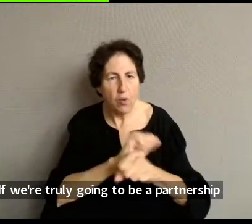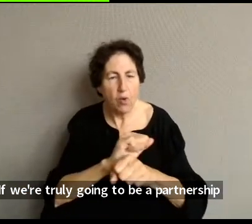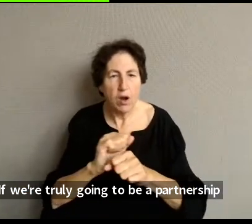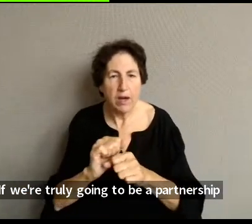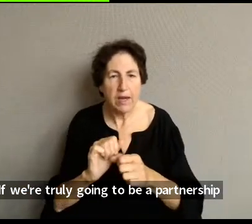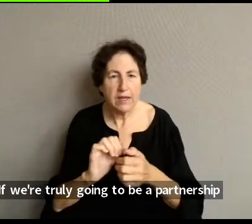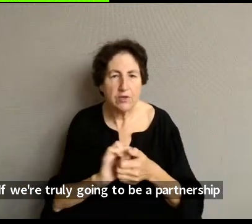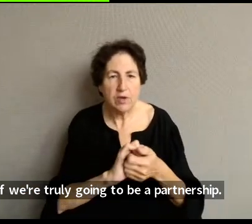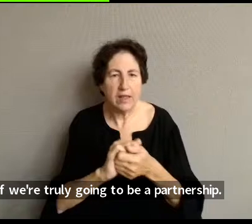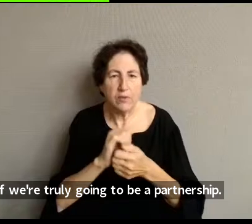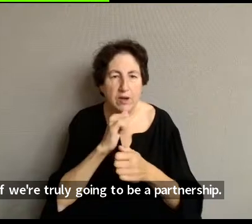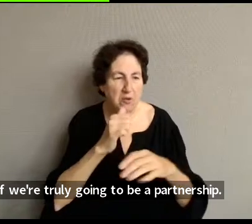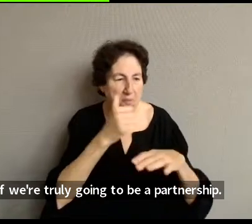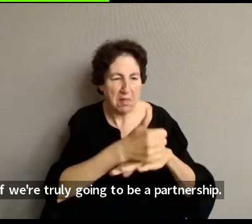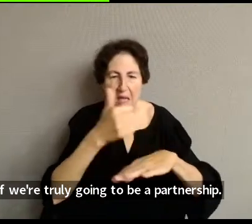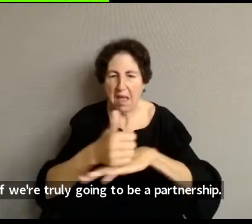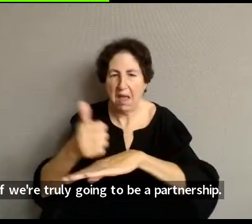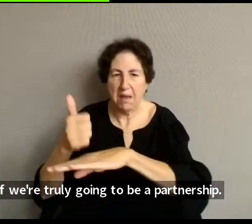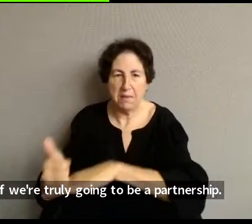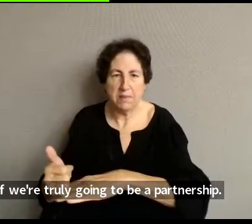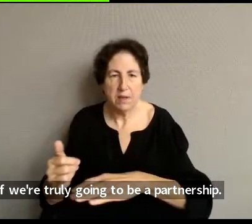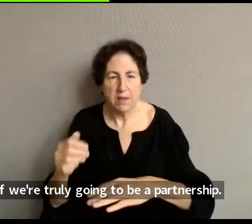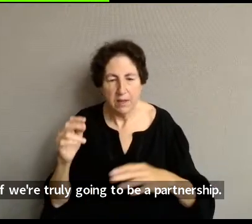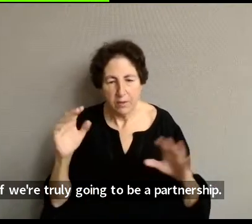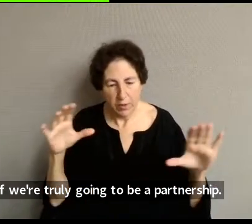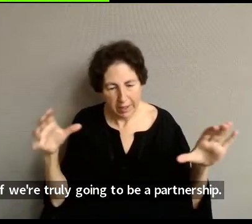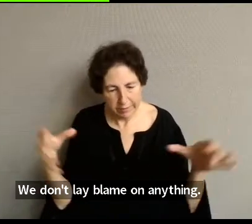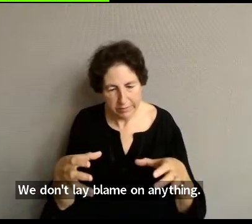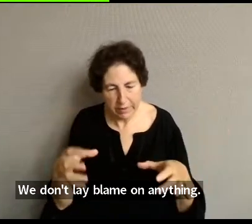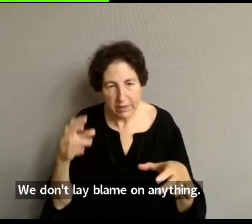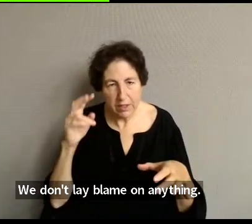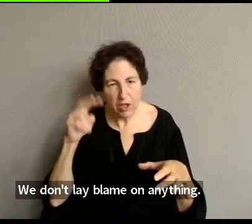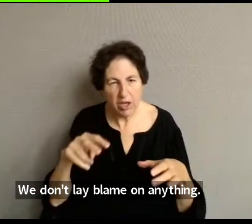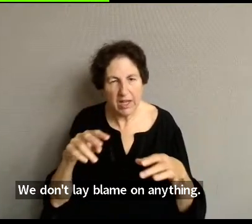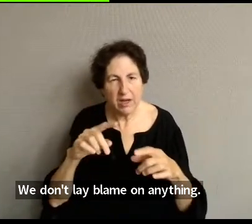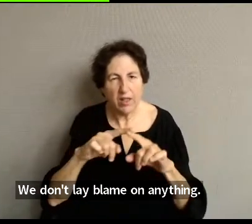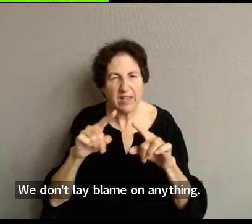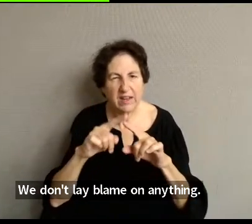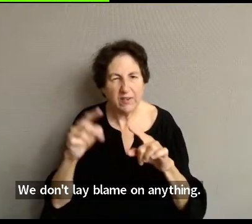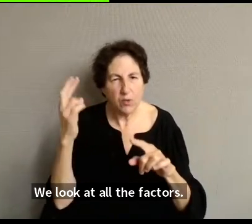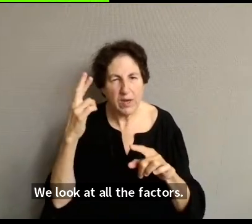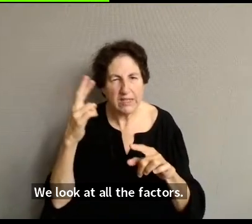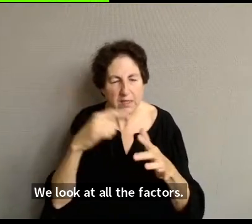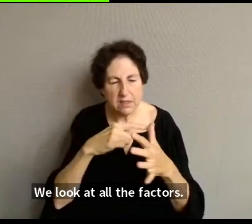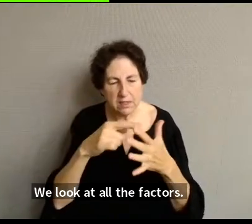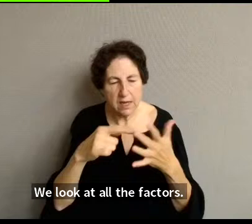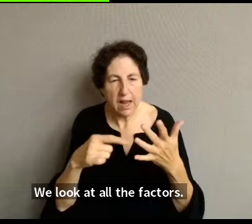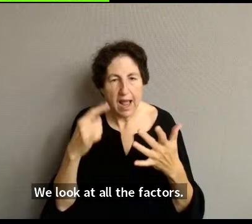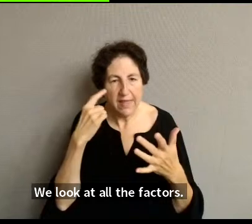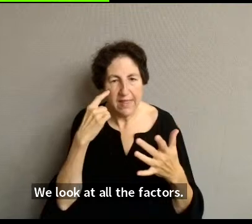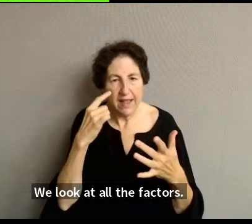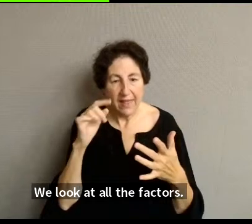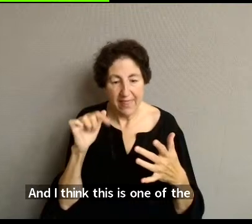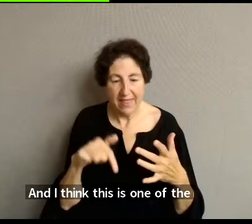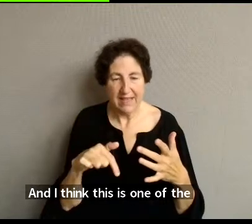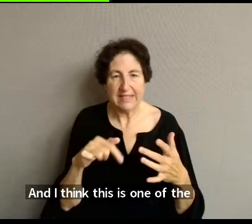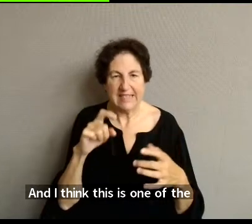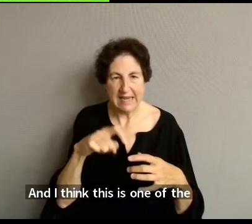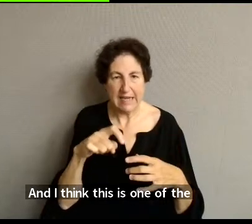lay blame on anything. We look at all the factors, and I think this was one of the factors that needed to be